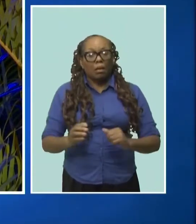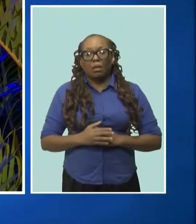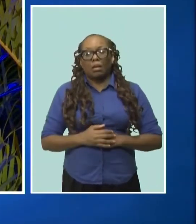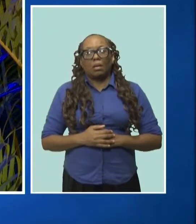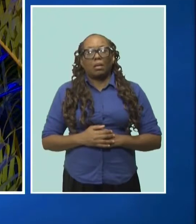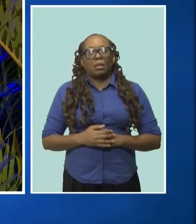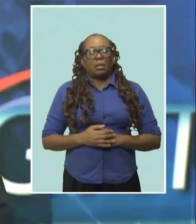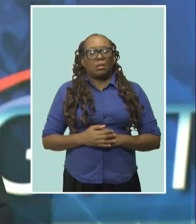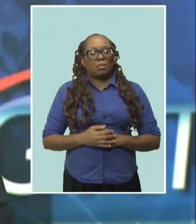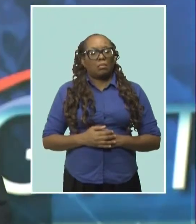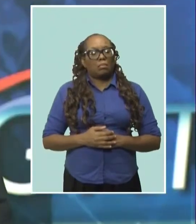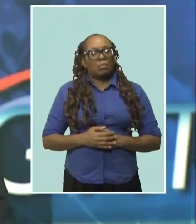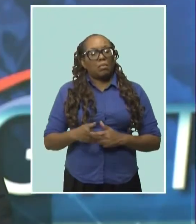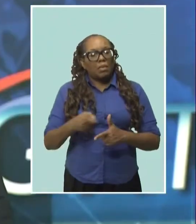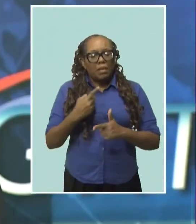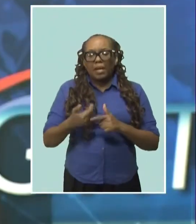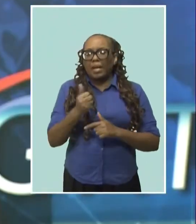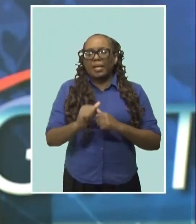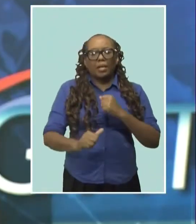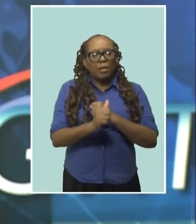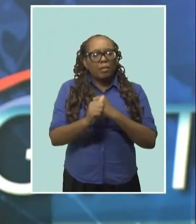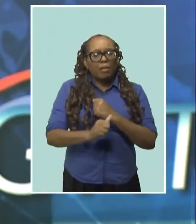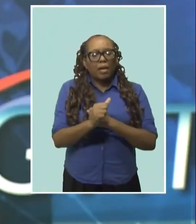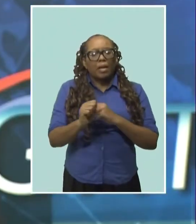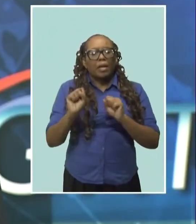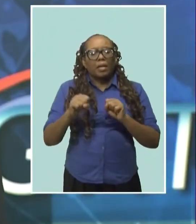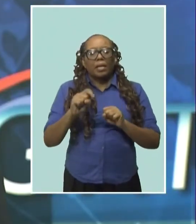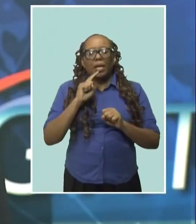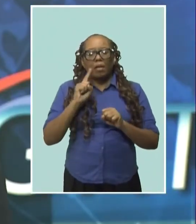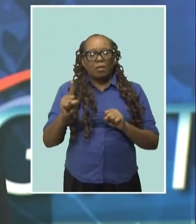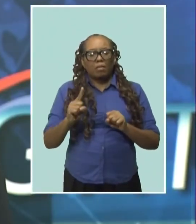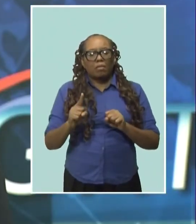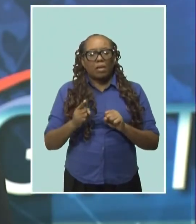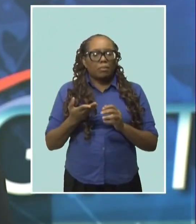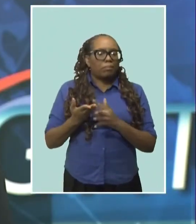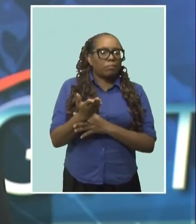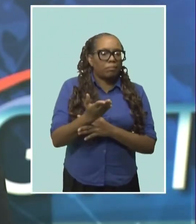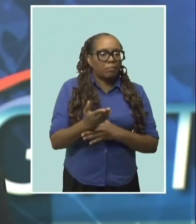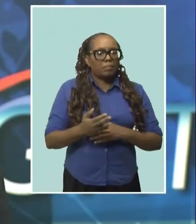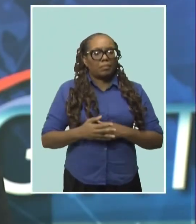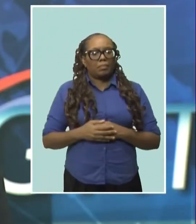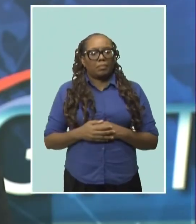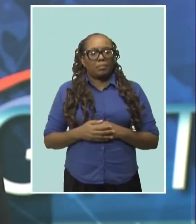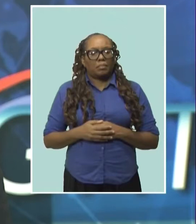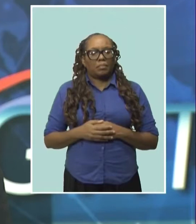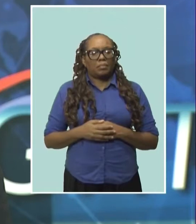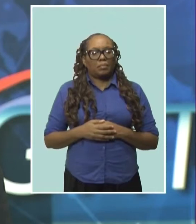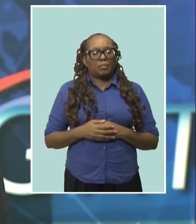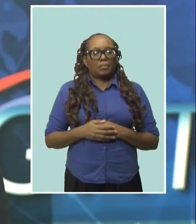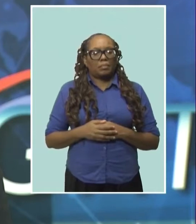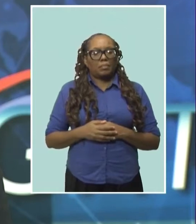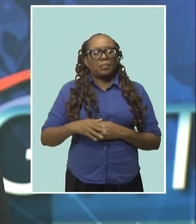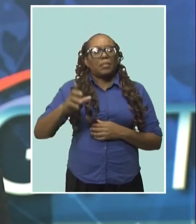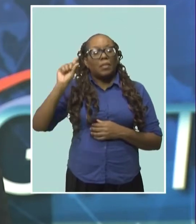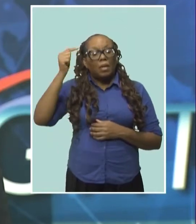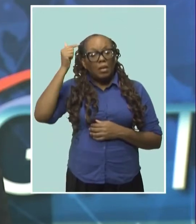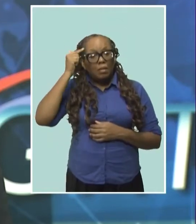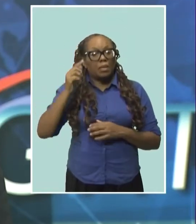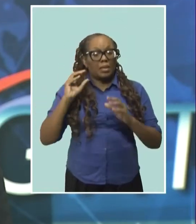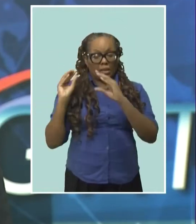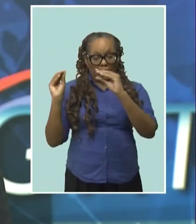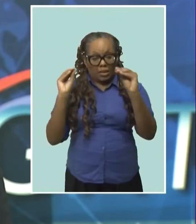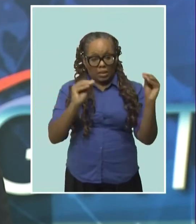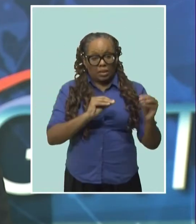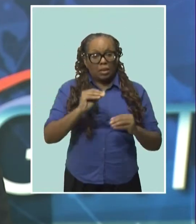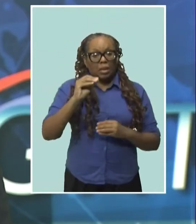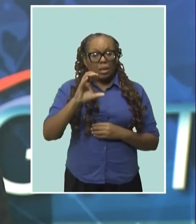to threats. While lauding government's efforts to teach coding, a government minister notes there's still a way to go